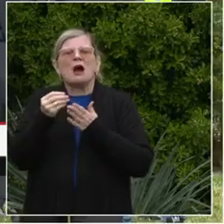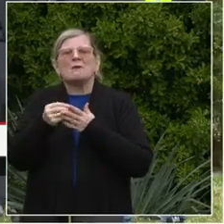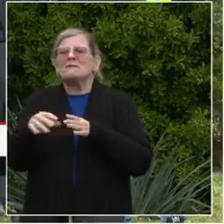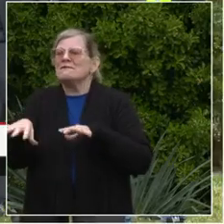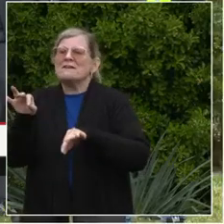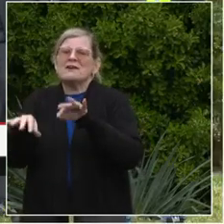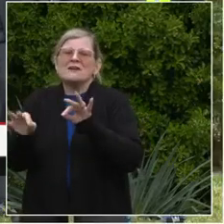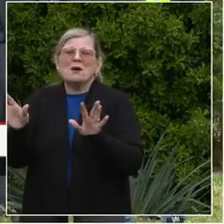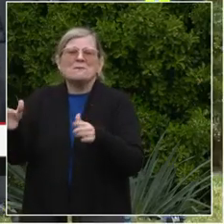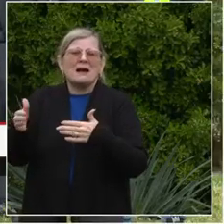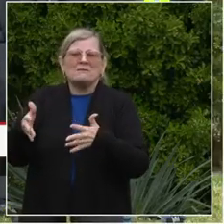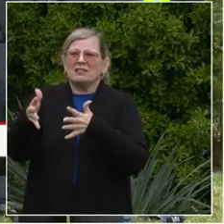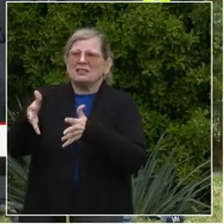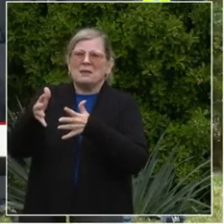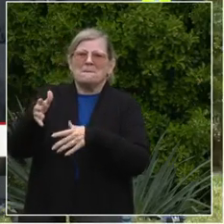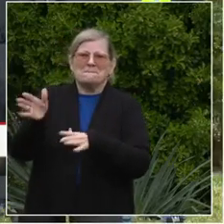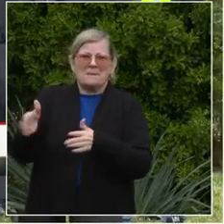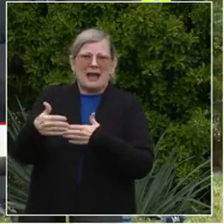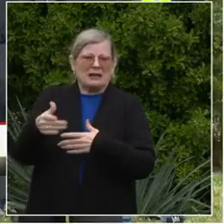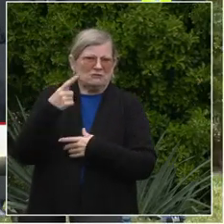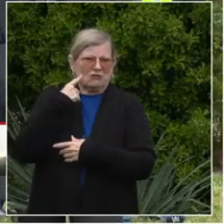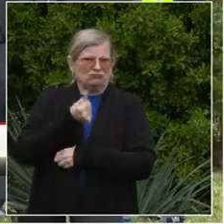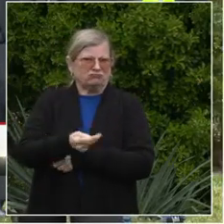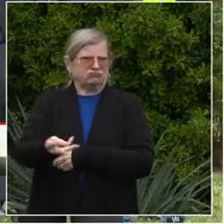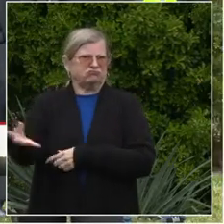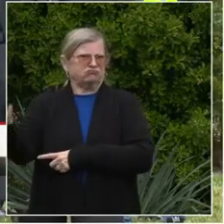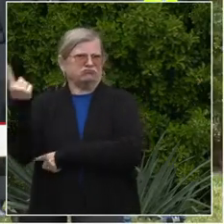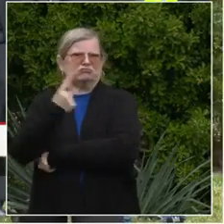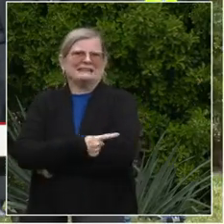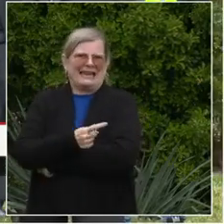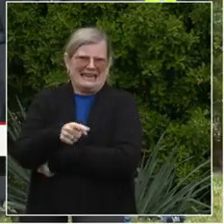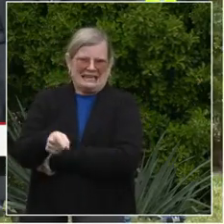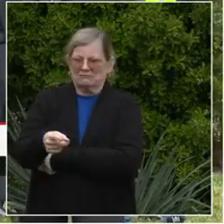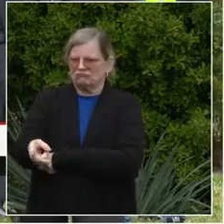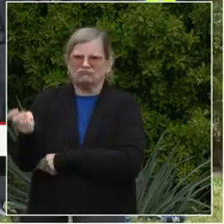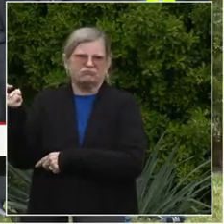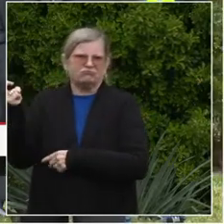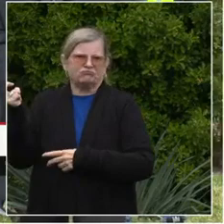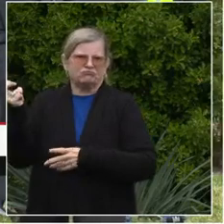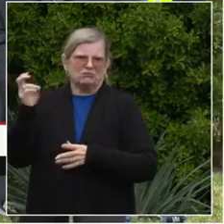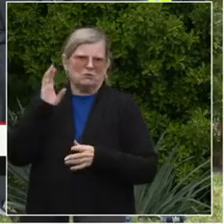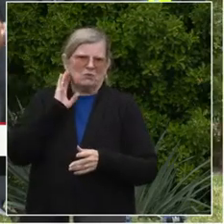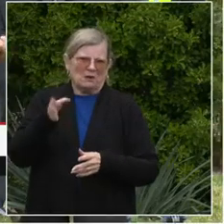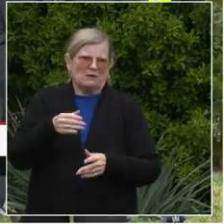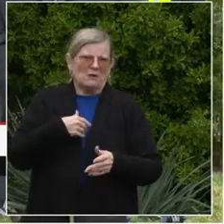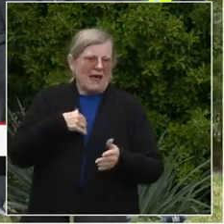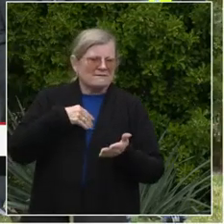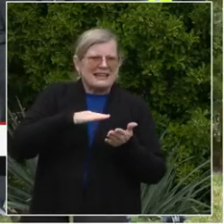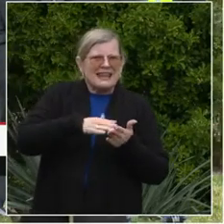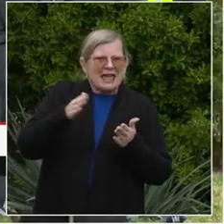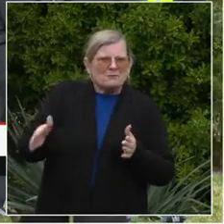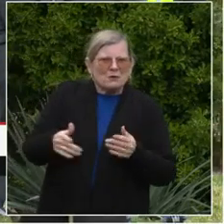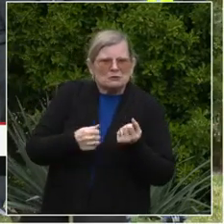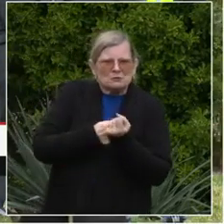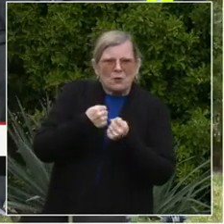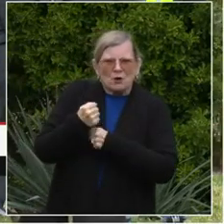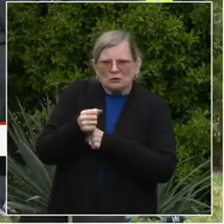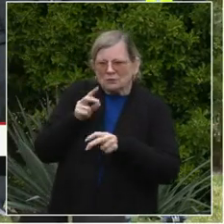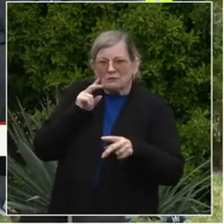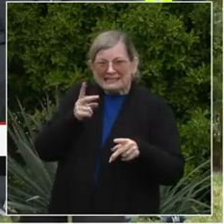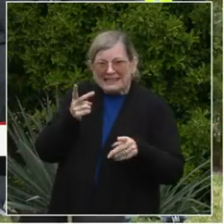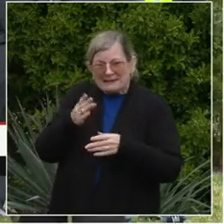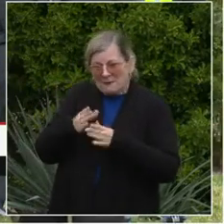been left out, sometimes for days. In my community where I live, neighbors, we try to look out for each other. If you see a package out, you call your neighbor.